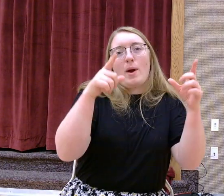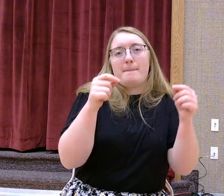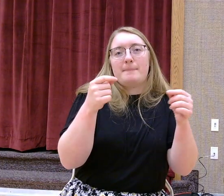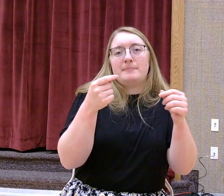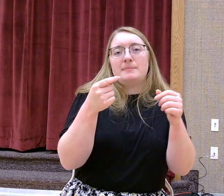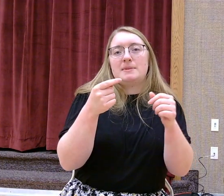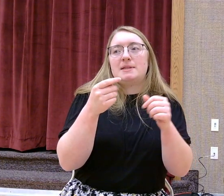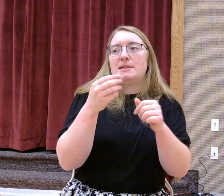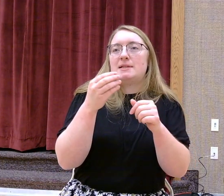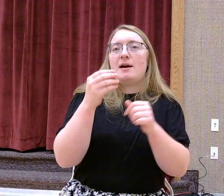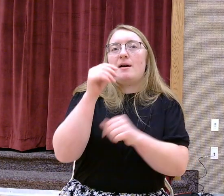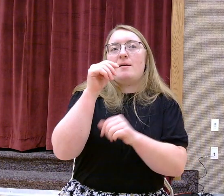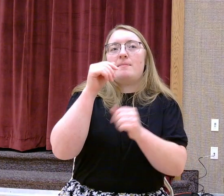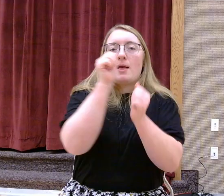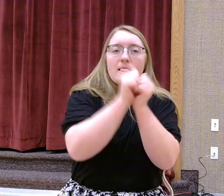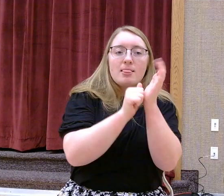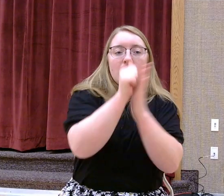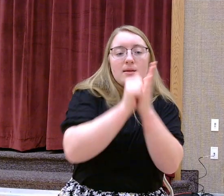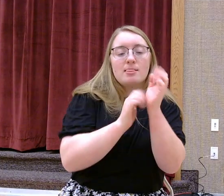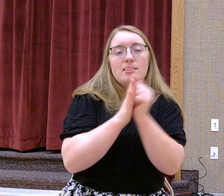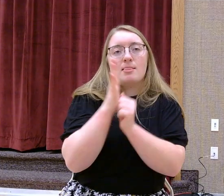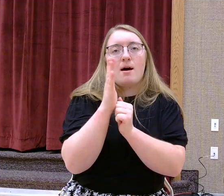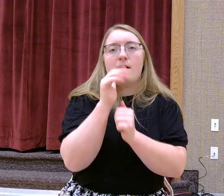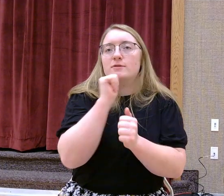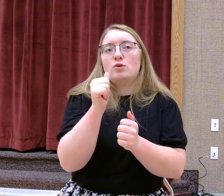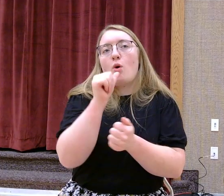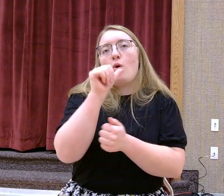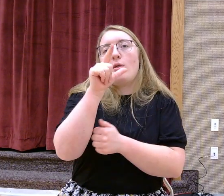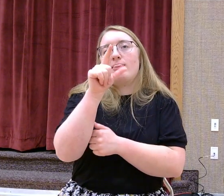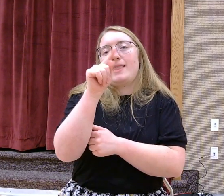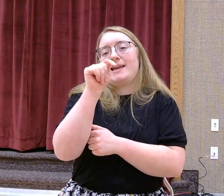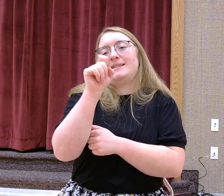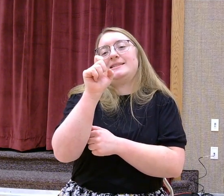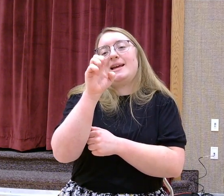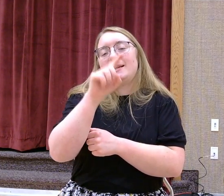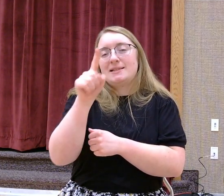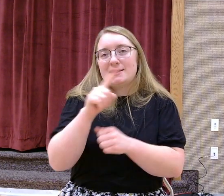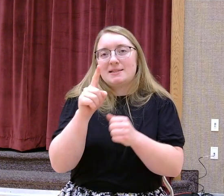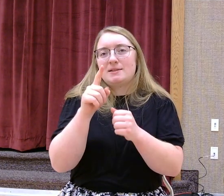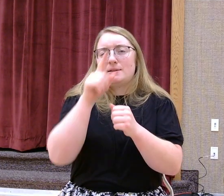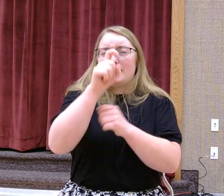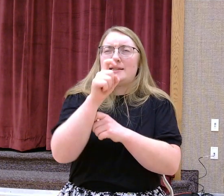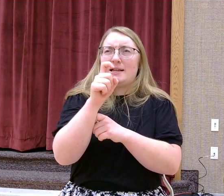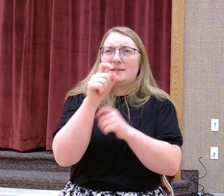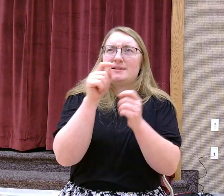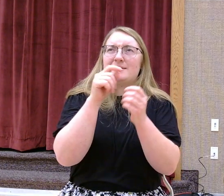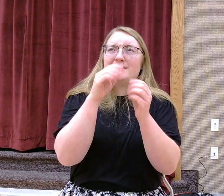gloves, some kind of a breathing barrier if you're going to give CPR to somebody you don't know,